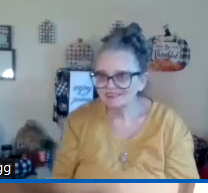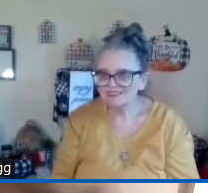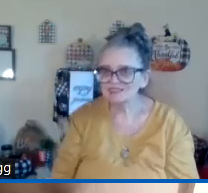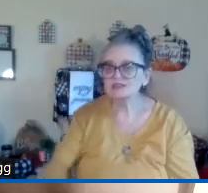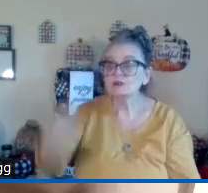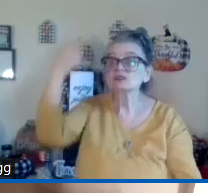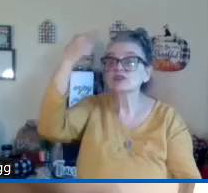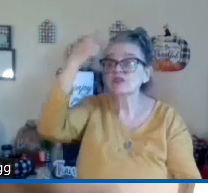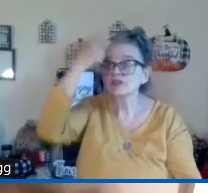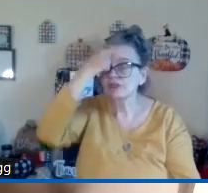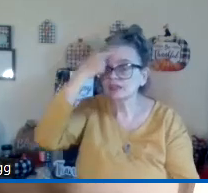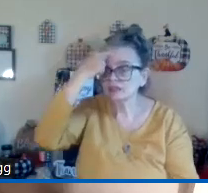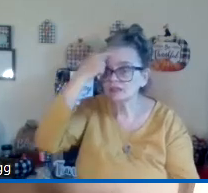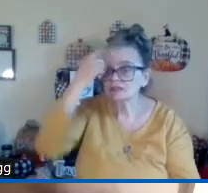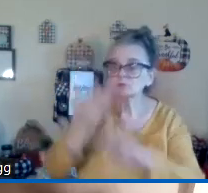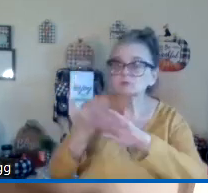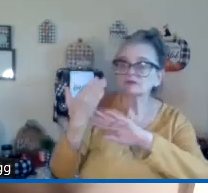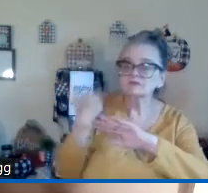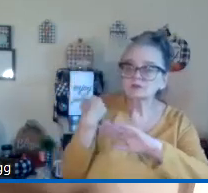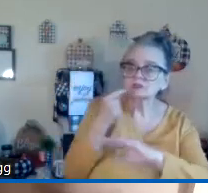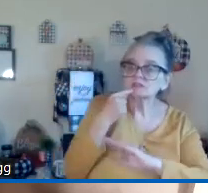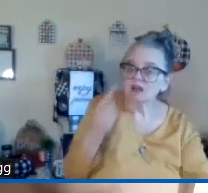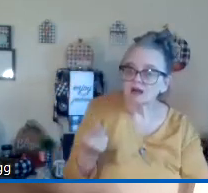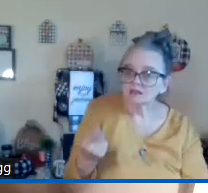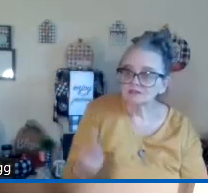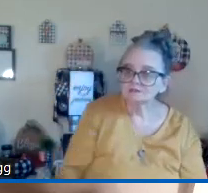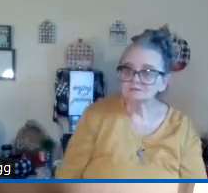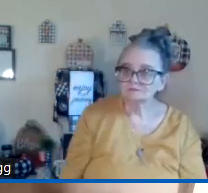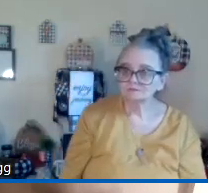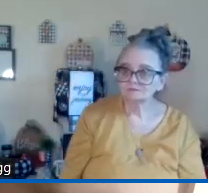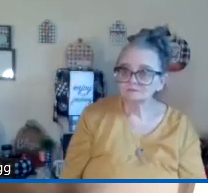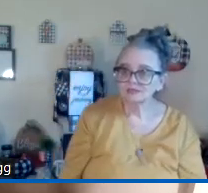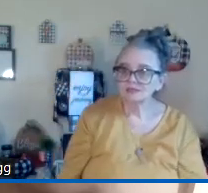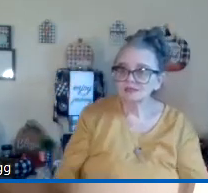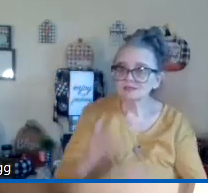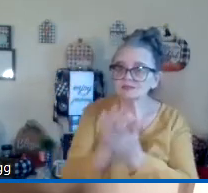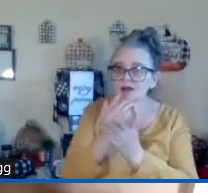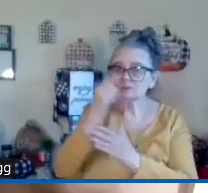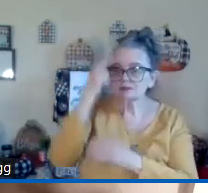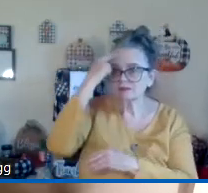I'm greedy and try to get money quickly,